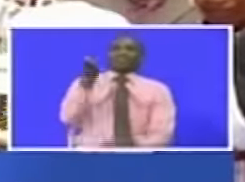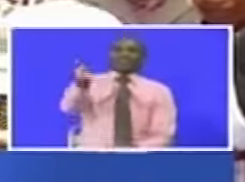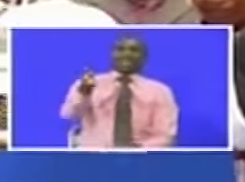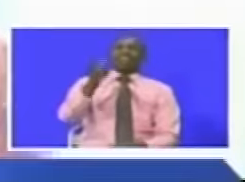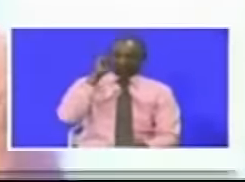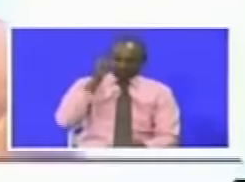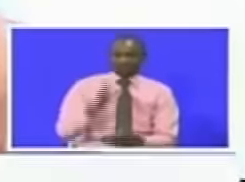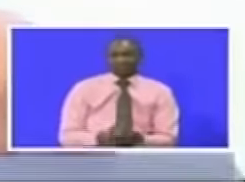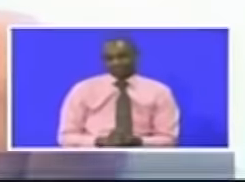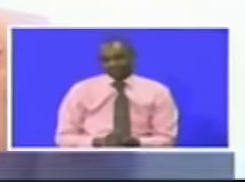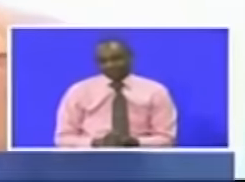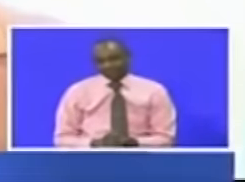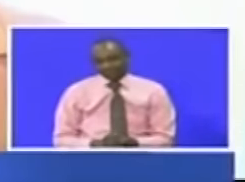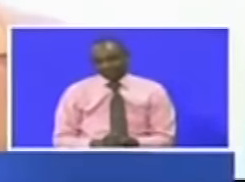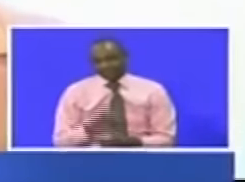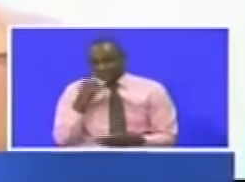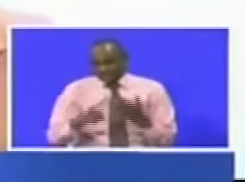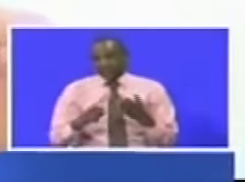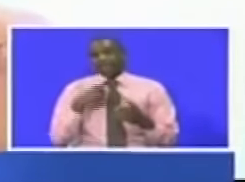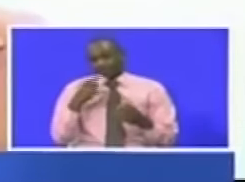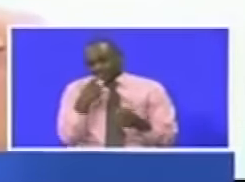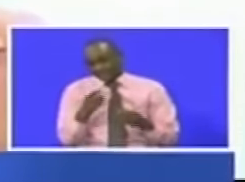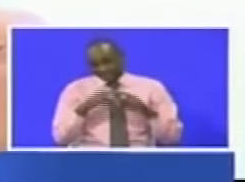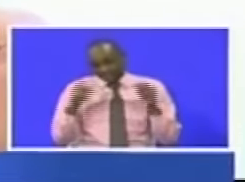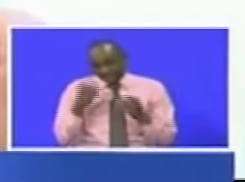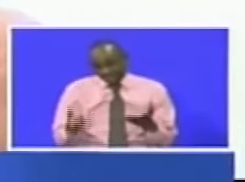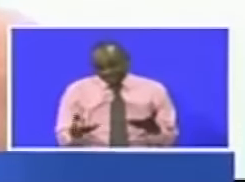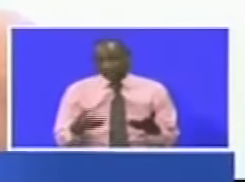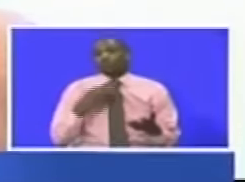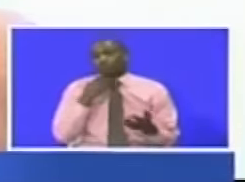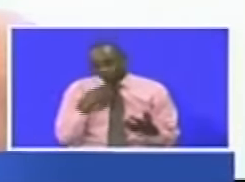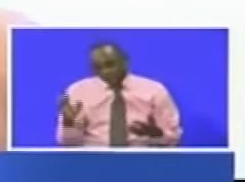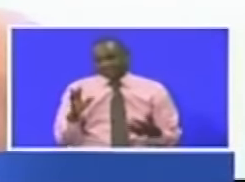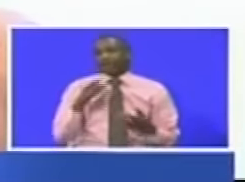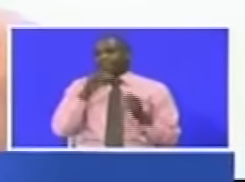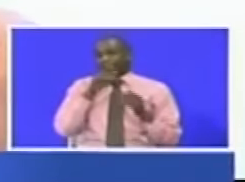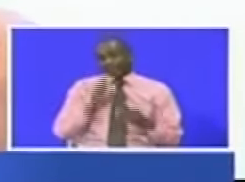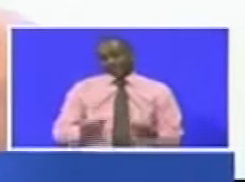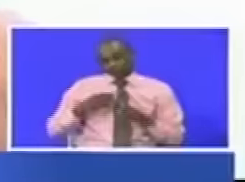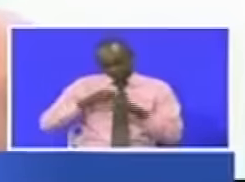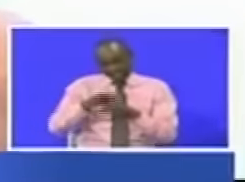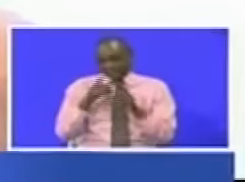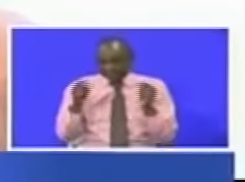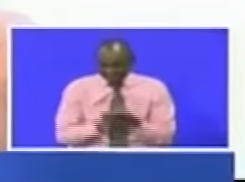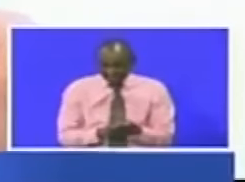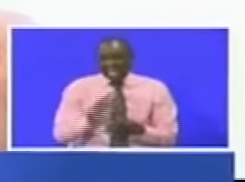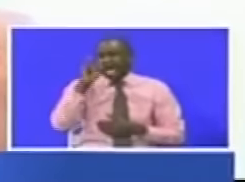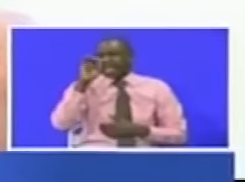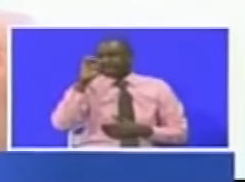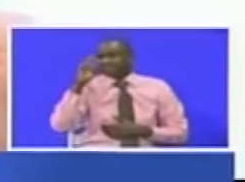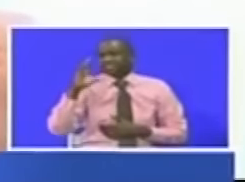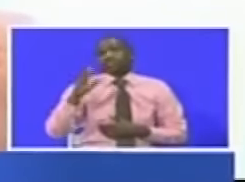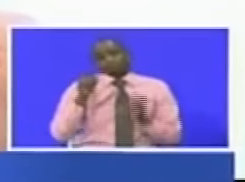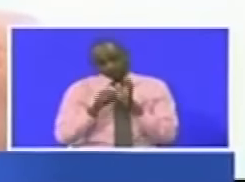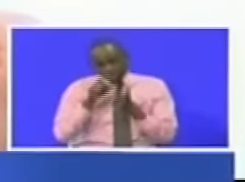sheria. Let us not discard the message because we do not like the messenger. I think the IBC problem is that they are discarding